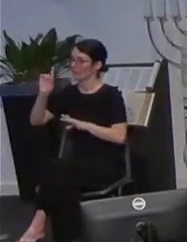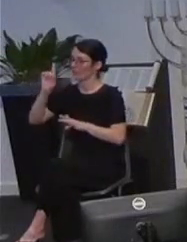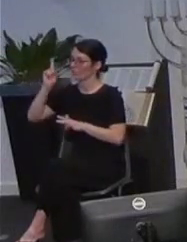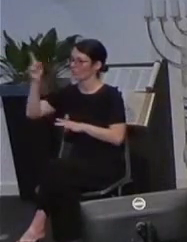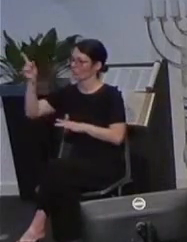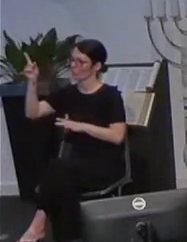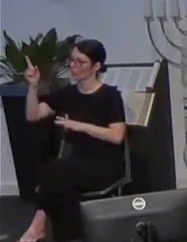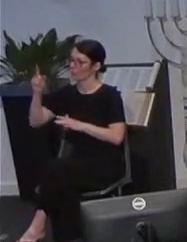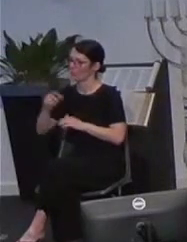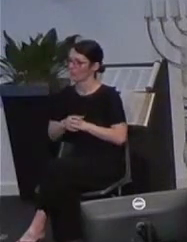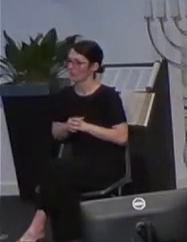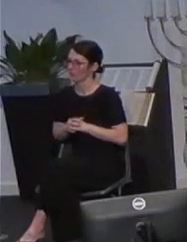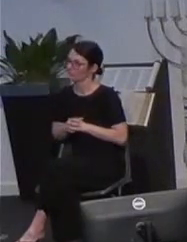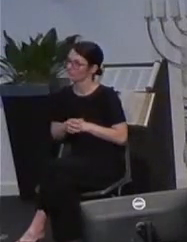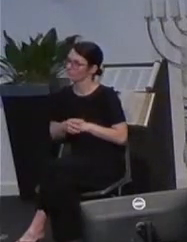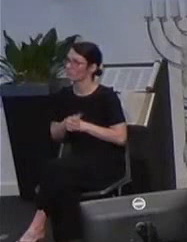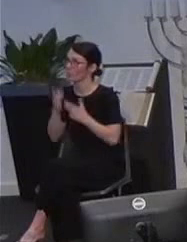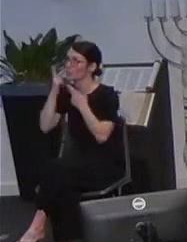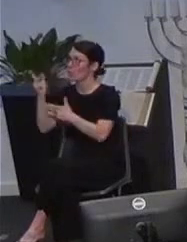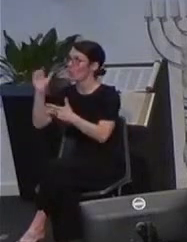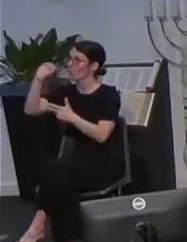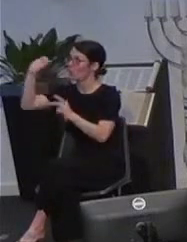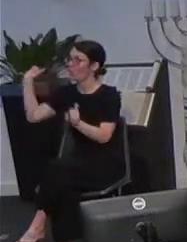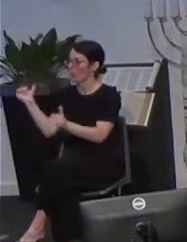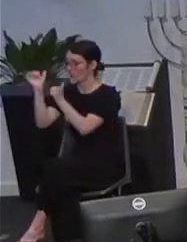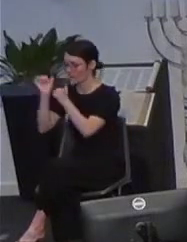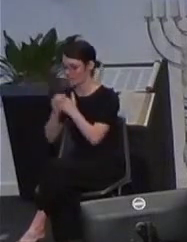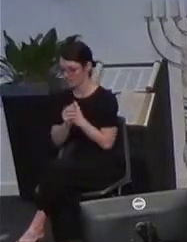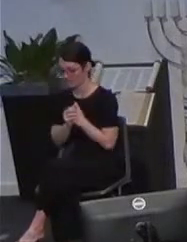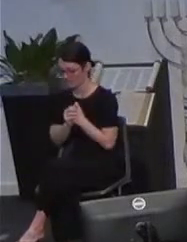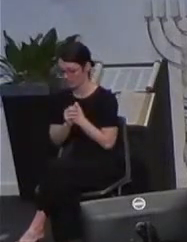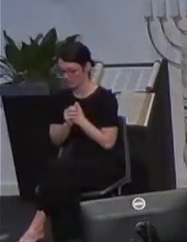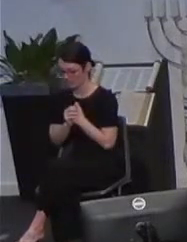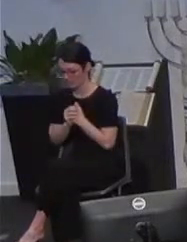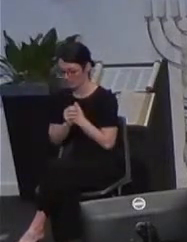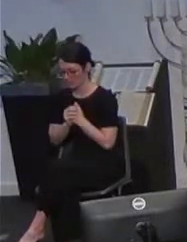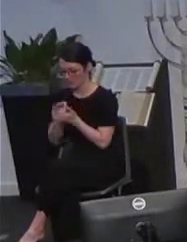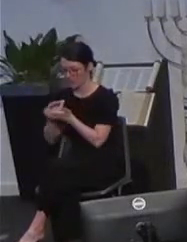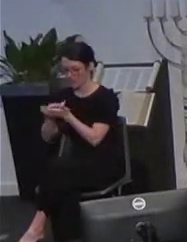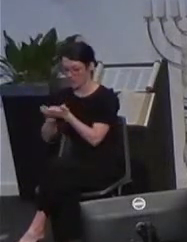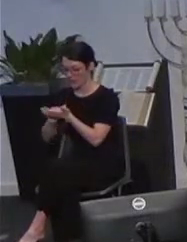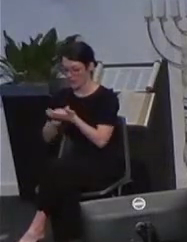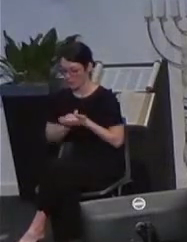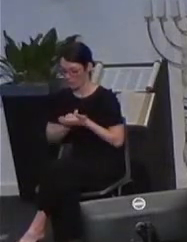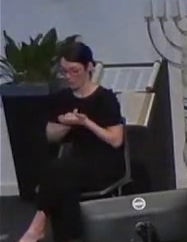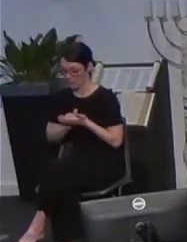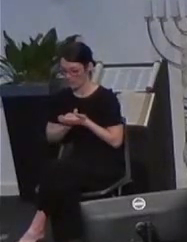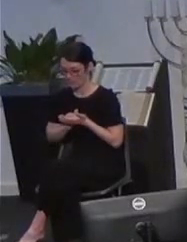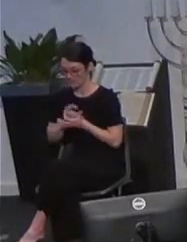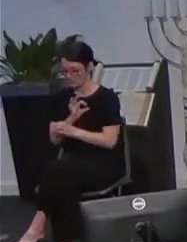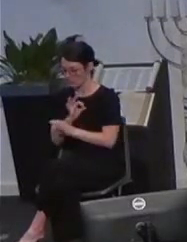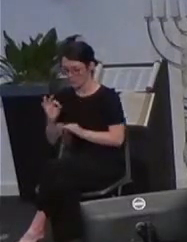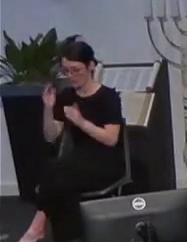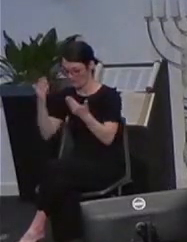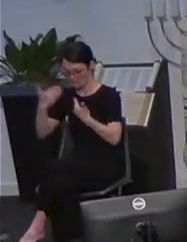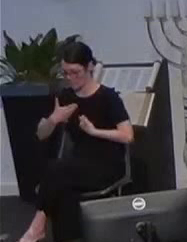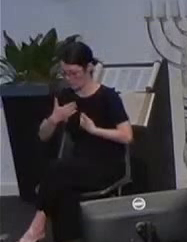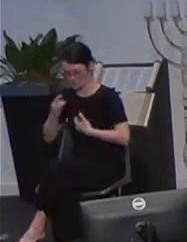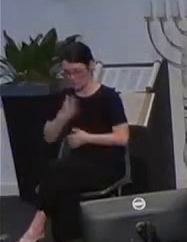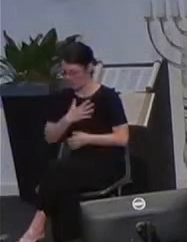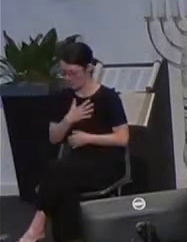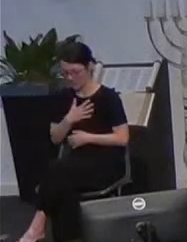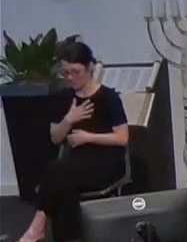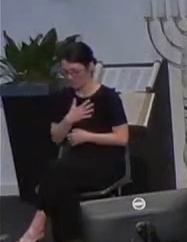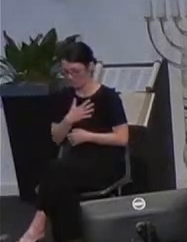And Lord, help us to see past our own weaknesses. Help us to see past our own vision of ourselves, to see how you see